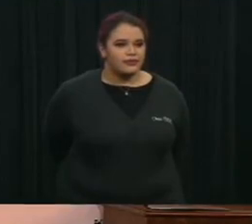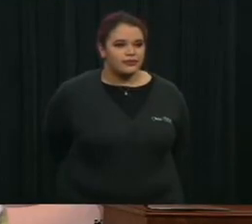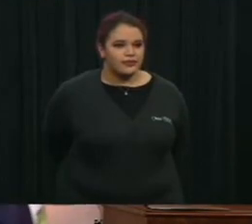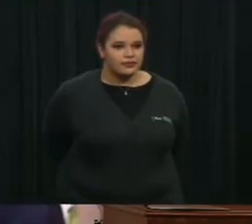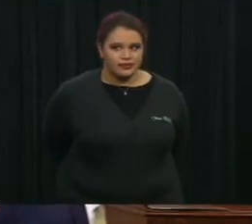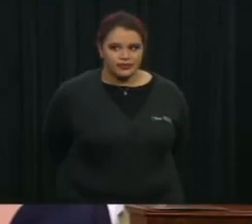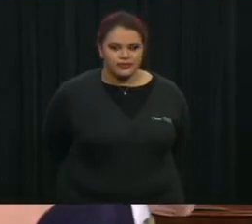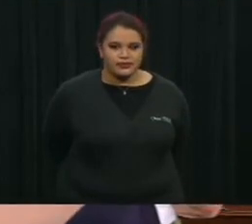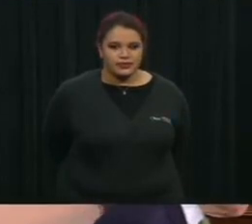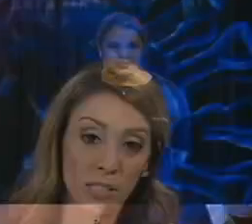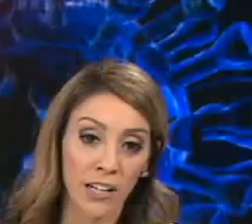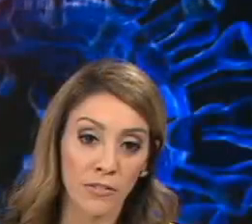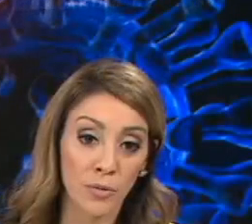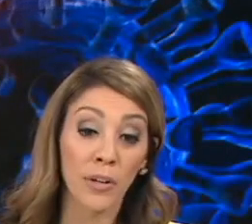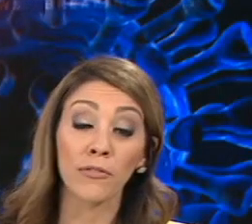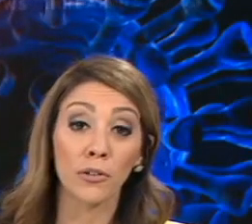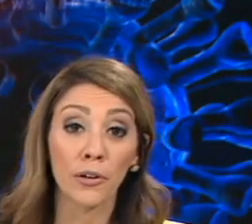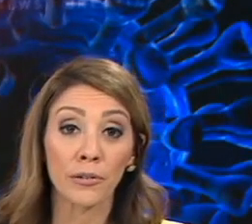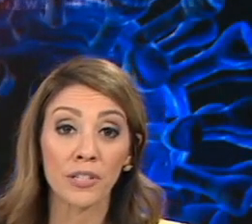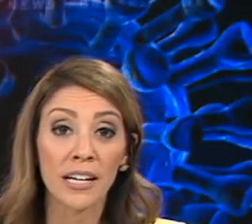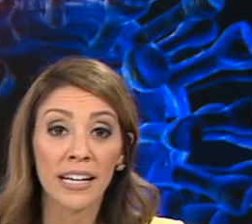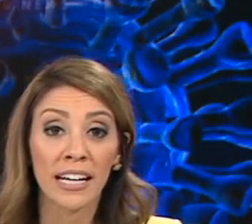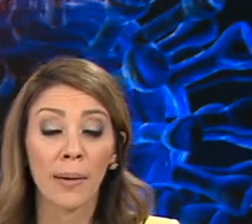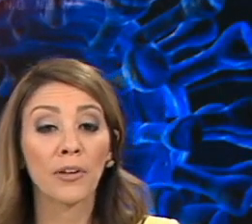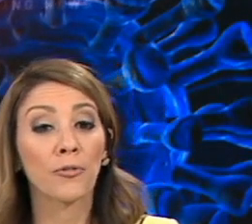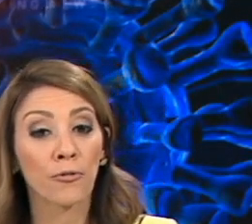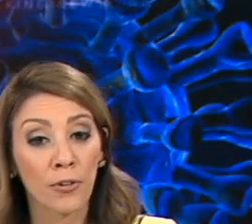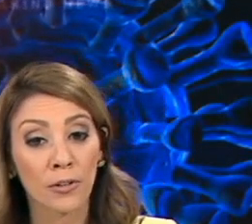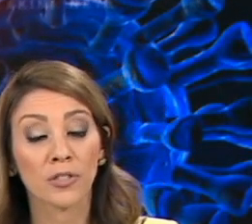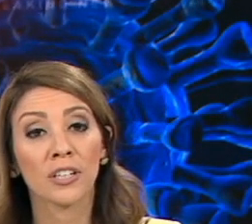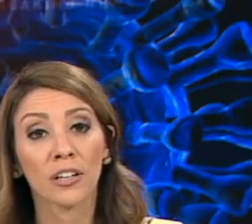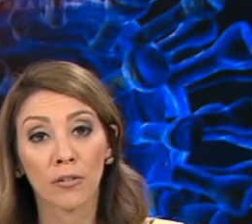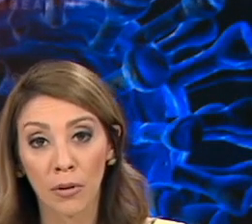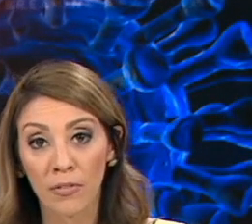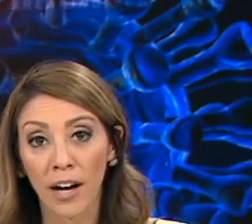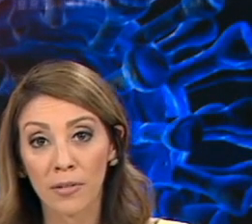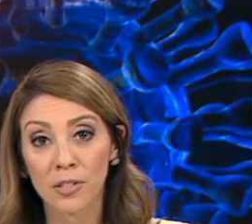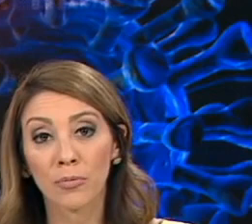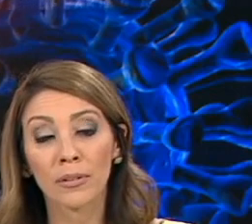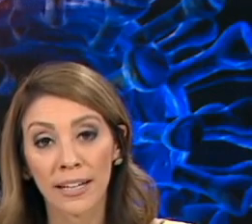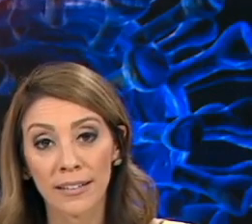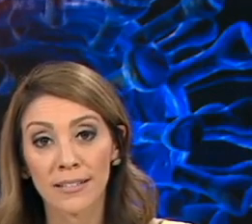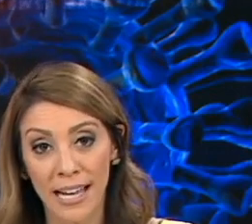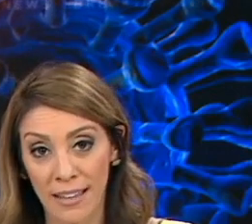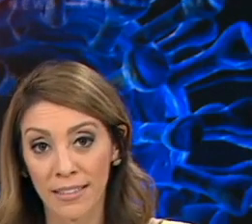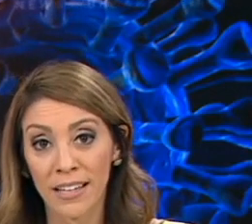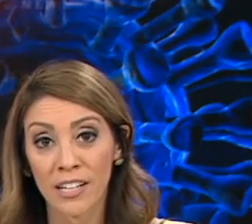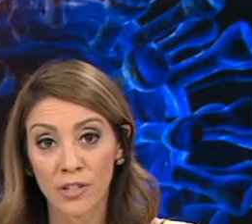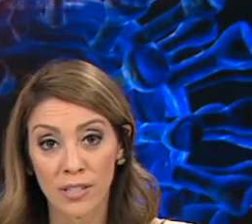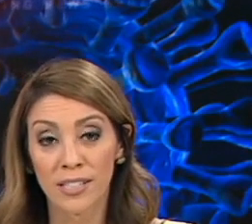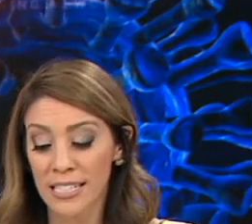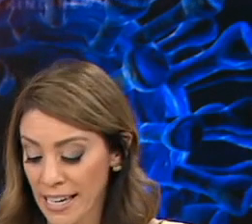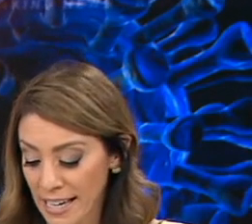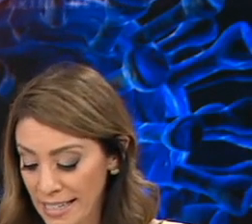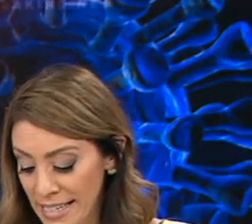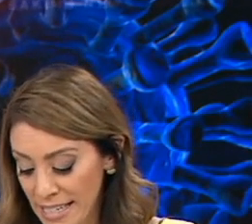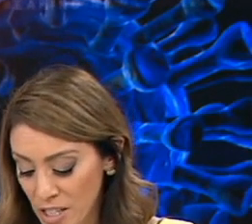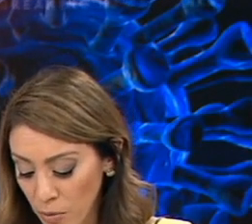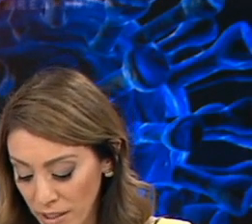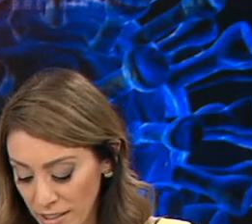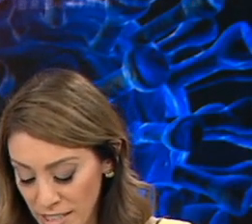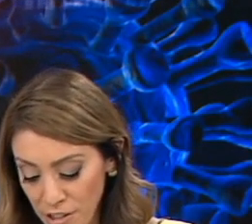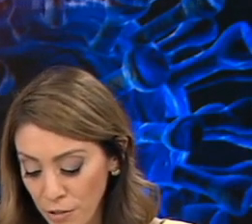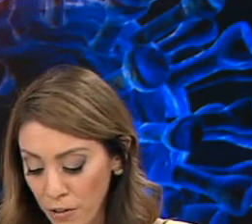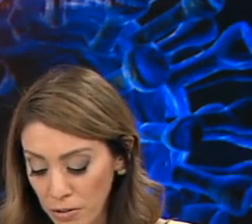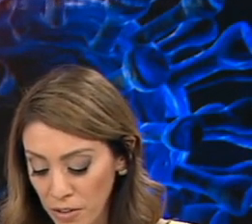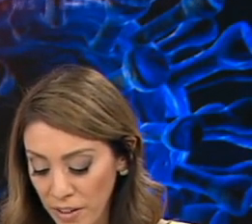phase in the spread of the coronavirus, as we have learned about the first coronavirus-related death just